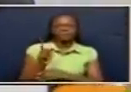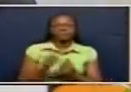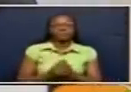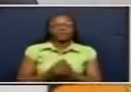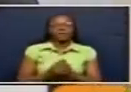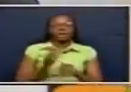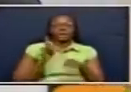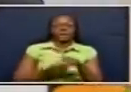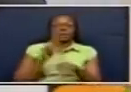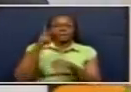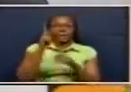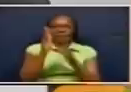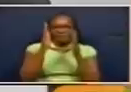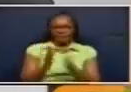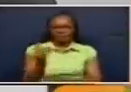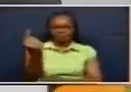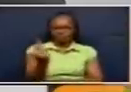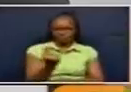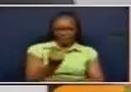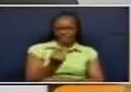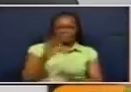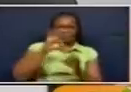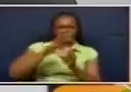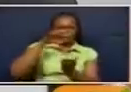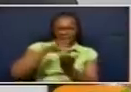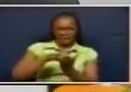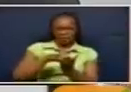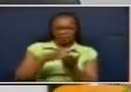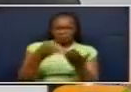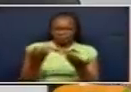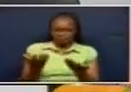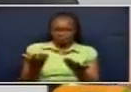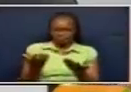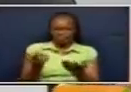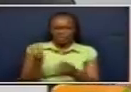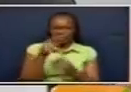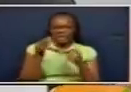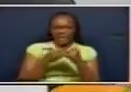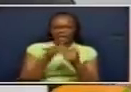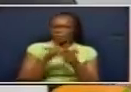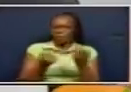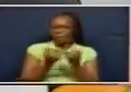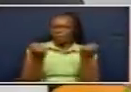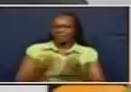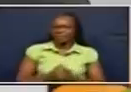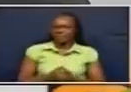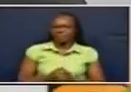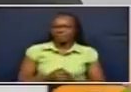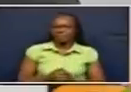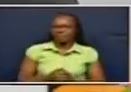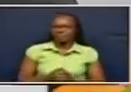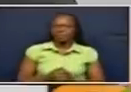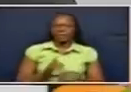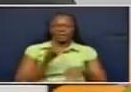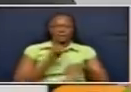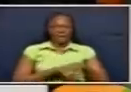once Kenyans show up at a polling booth on August the 8th, what will happen? Now, once Kenyans